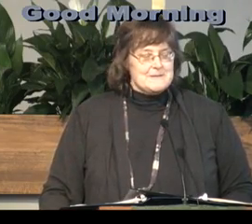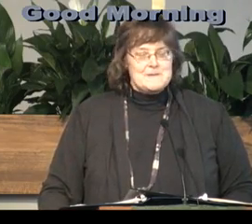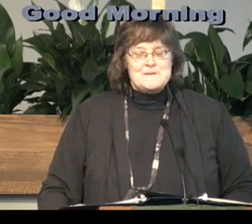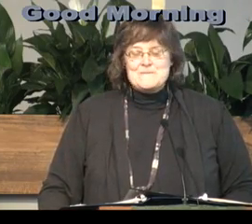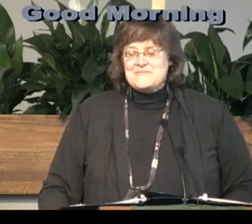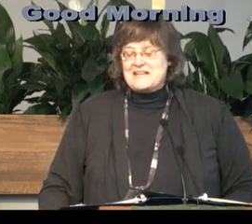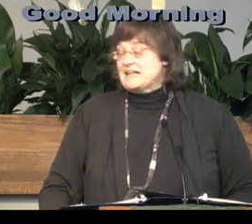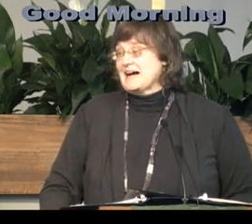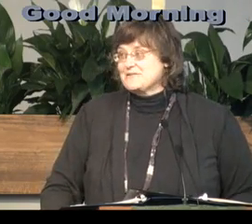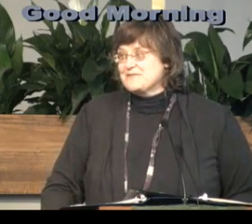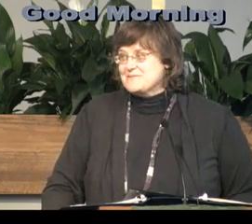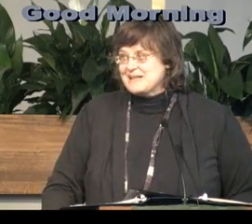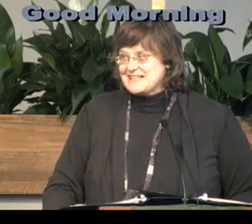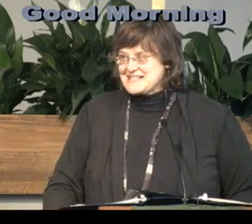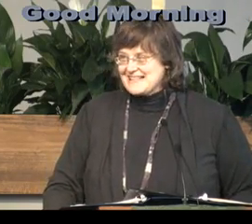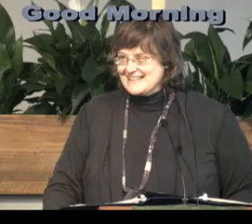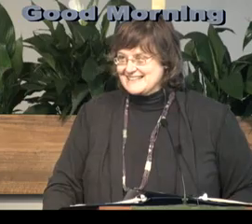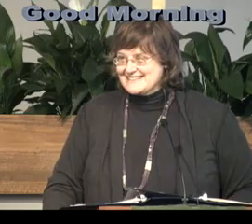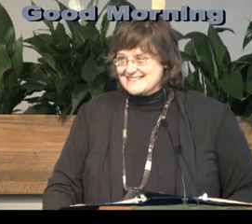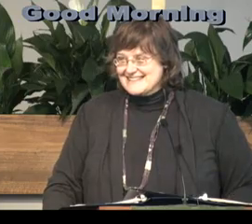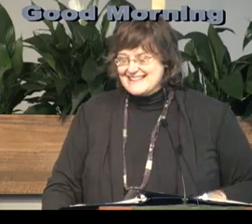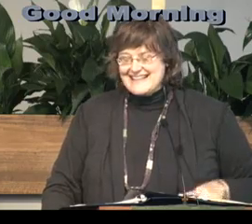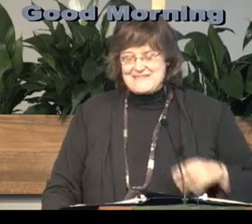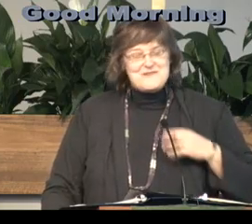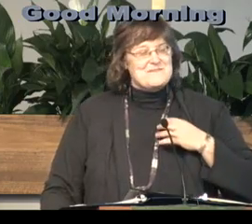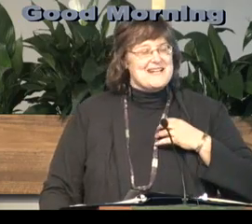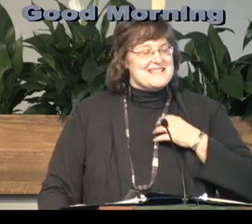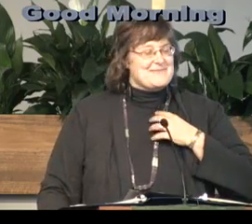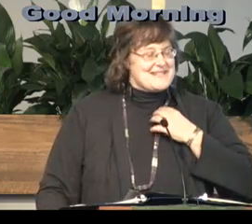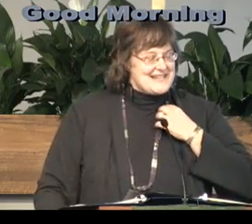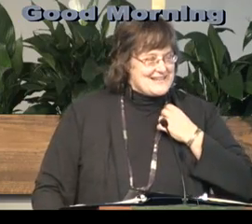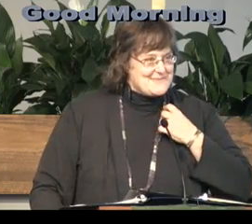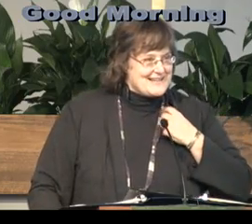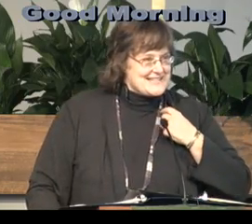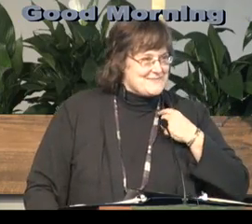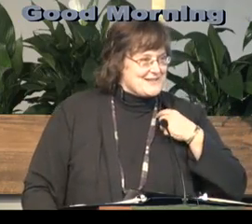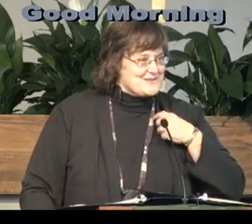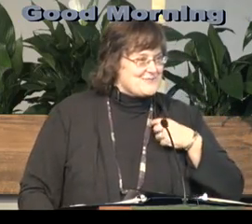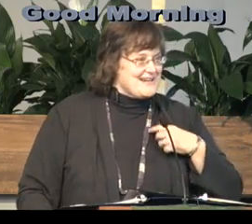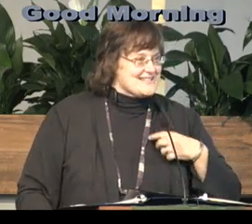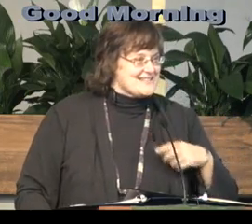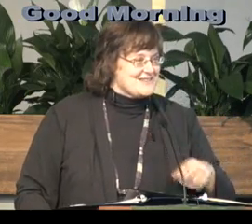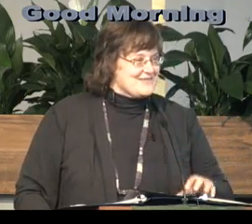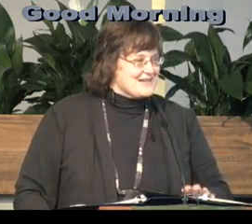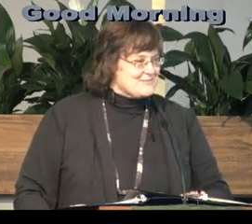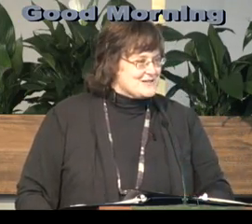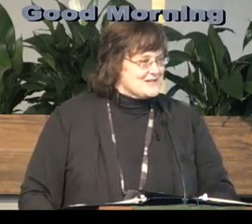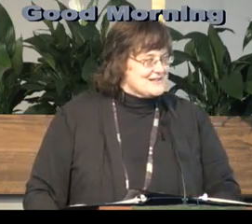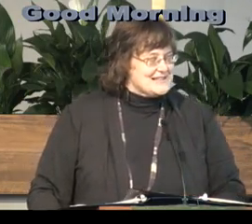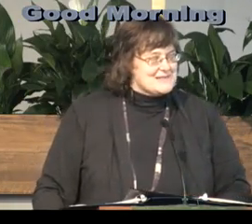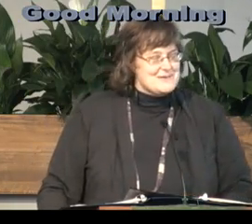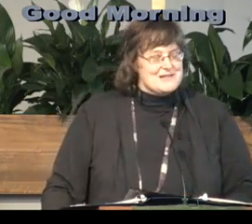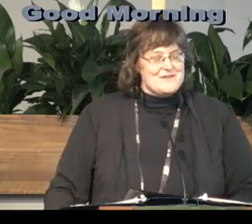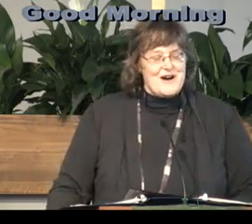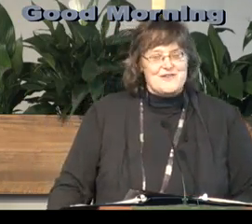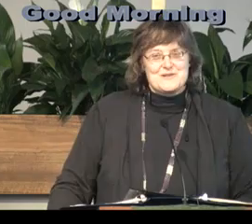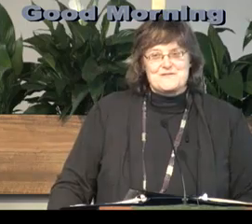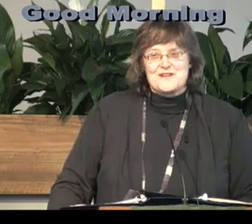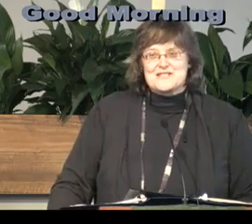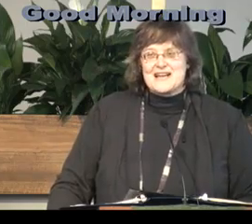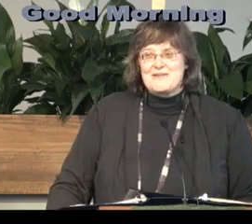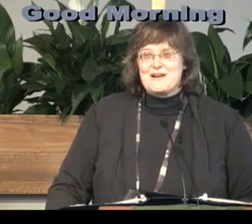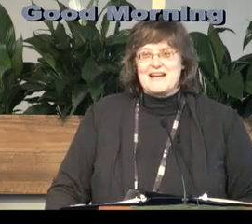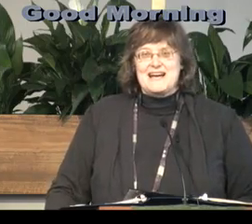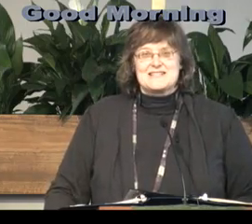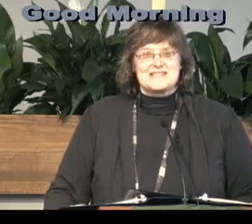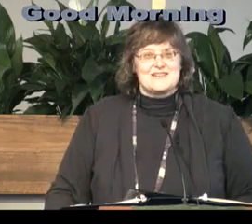break, and now the fun begins again. In a few minutes, I'm going to tell you about some of those ways that you have an opportunity to be involved. But